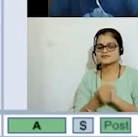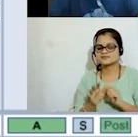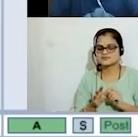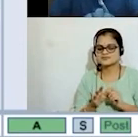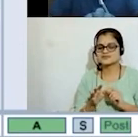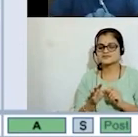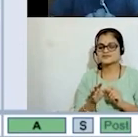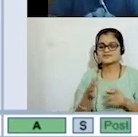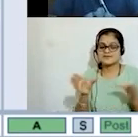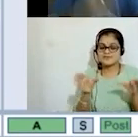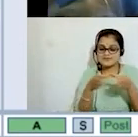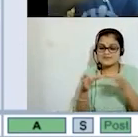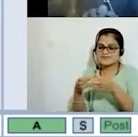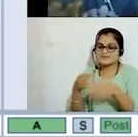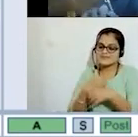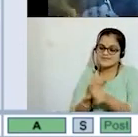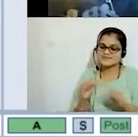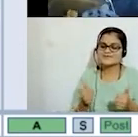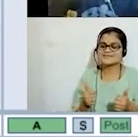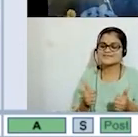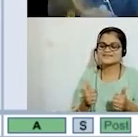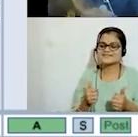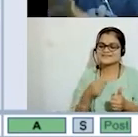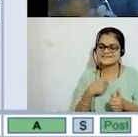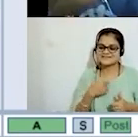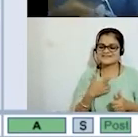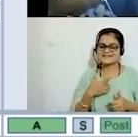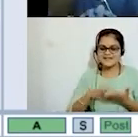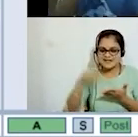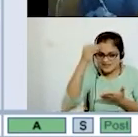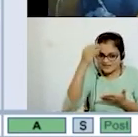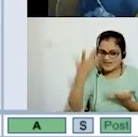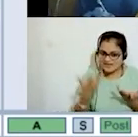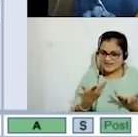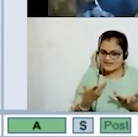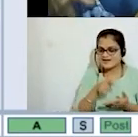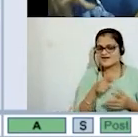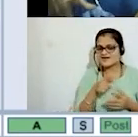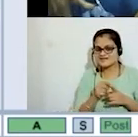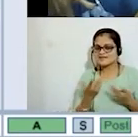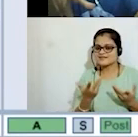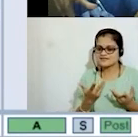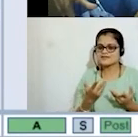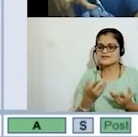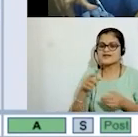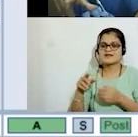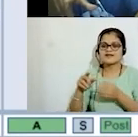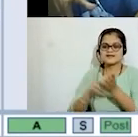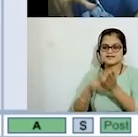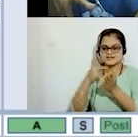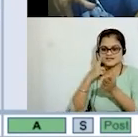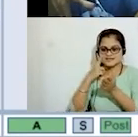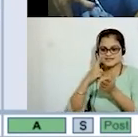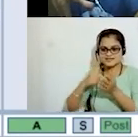nice grooves also. In doing this I got to learn about this, and I think Nikhil also approached it in